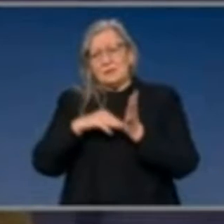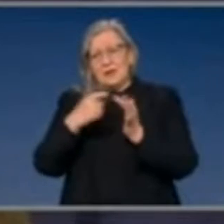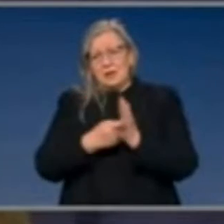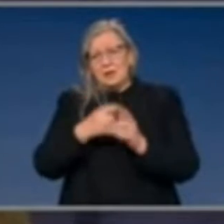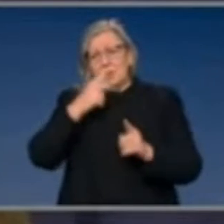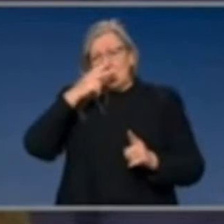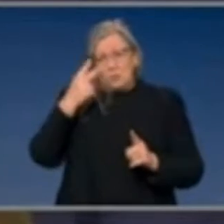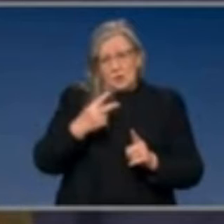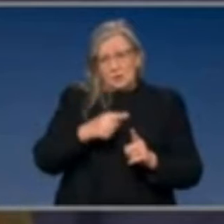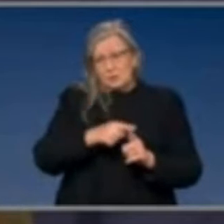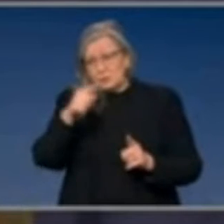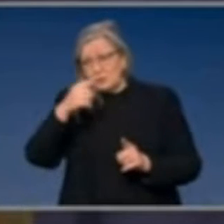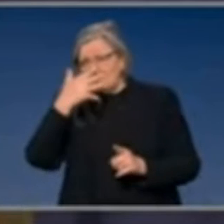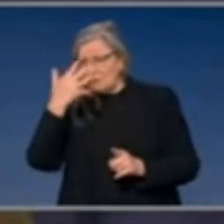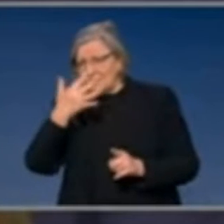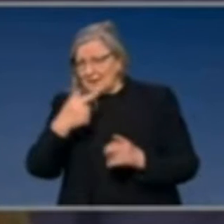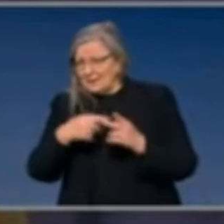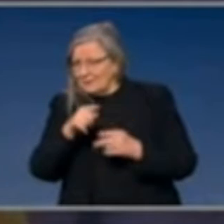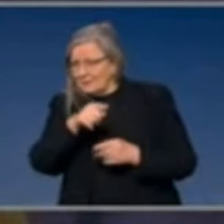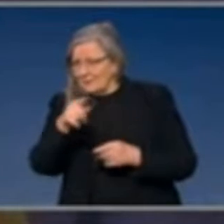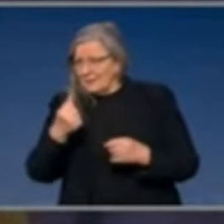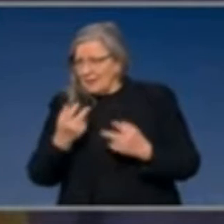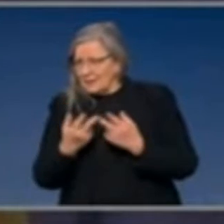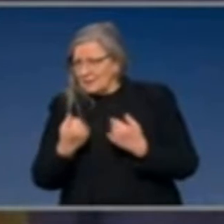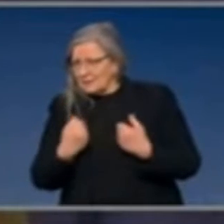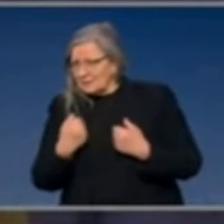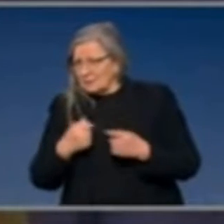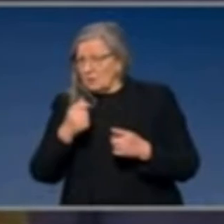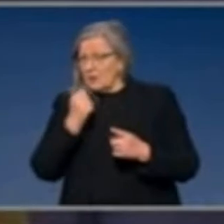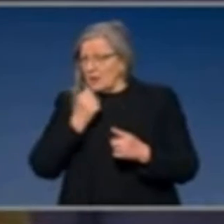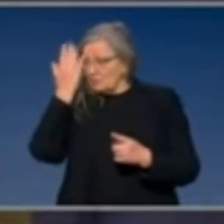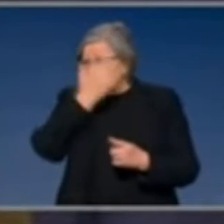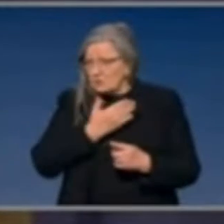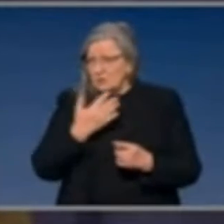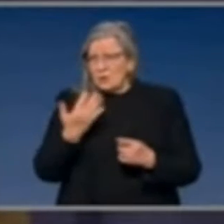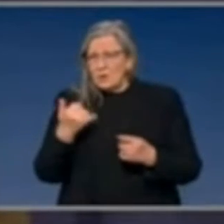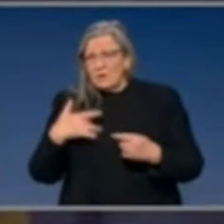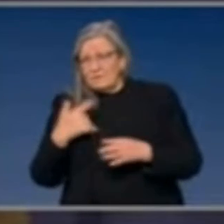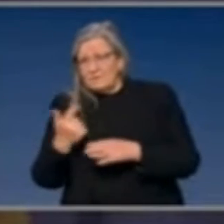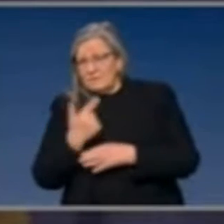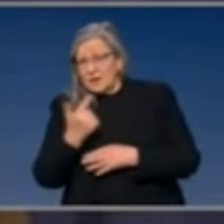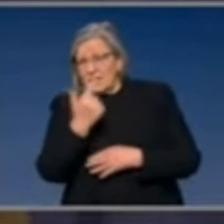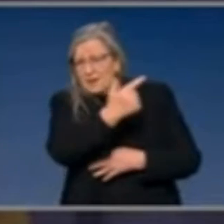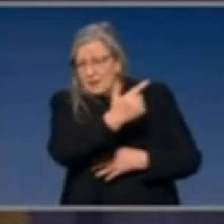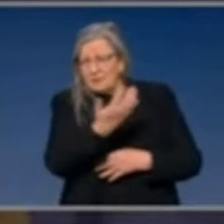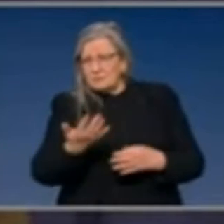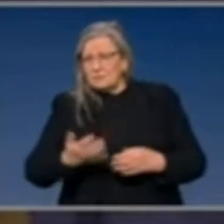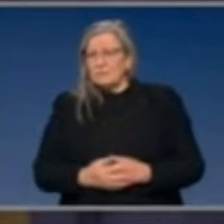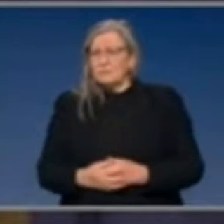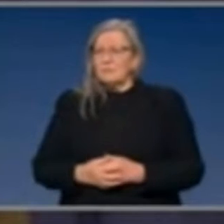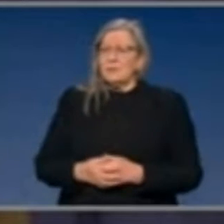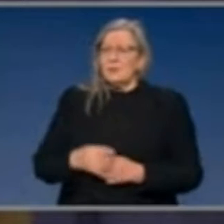either underlying conditions, Indigenous kids, and kids in remote and regional areas. So these 12